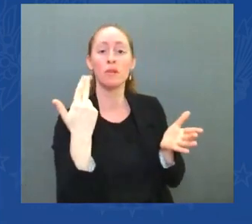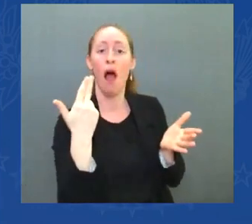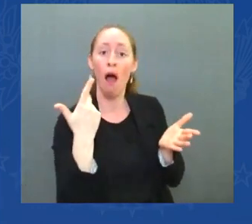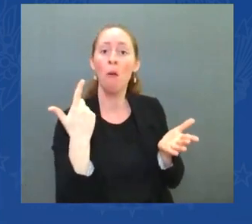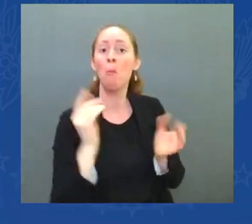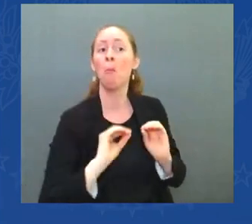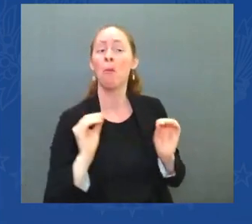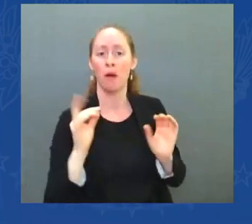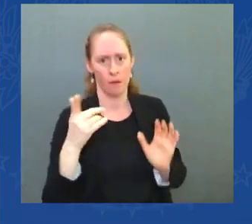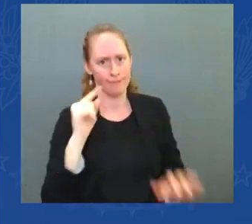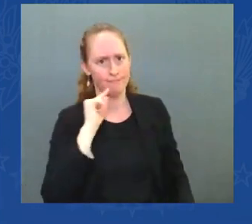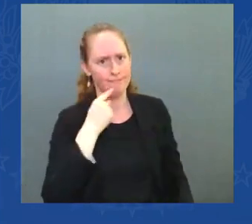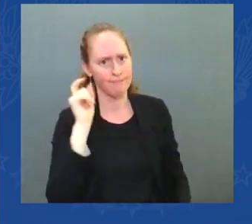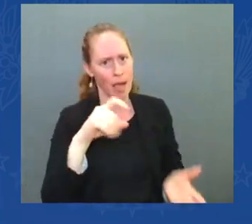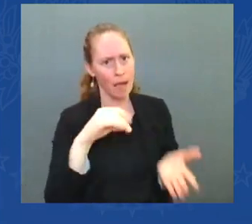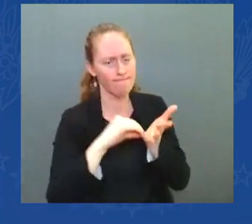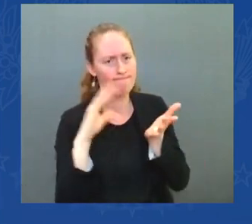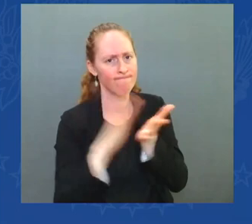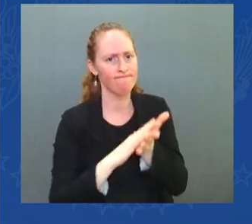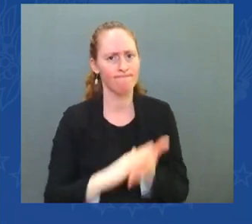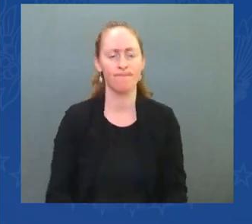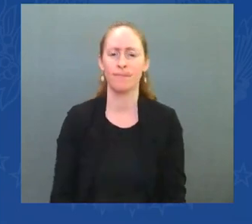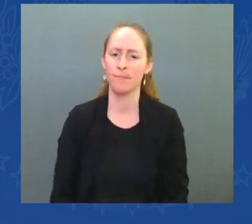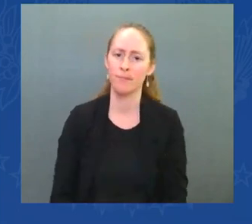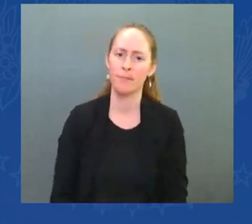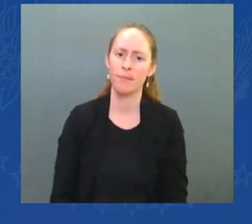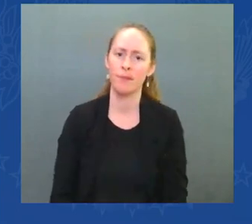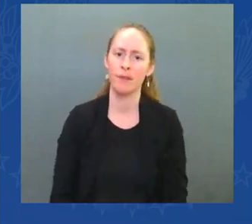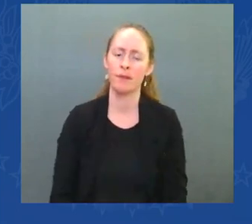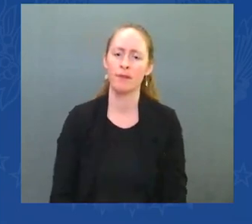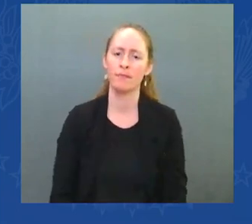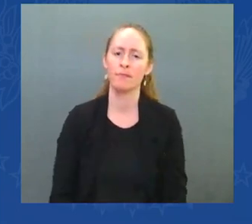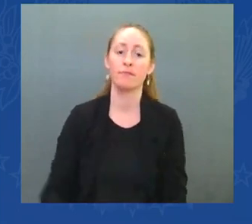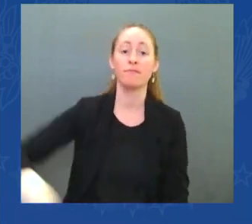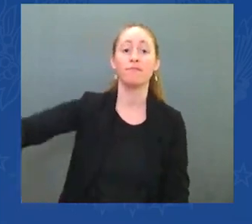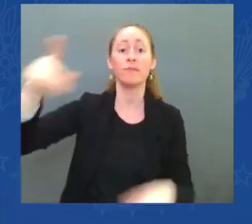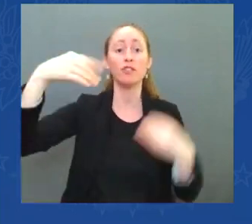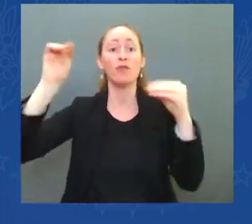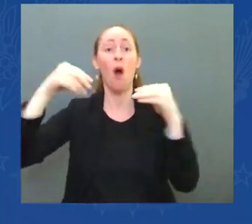Illegal for a licensed gun dealer to sell them without a background check.